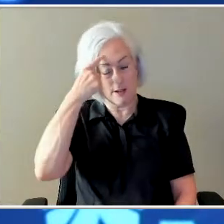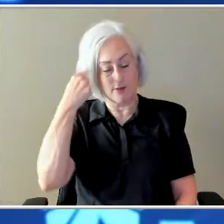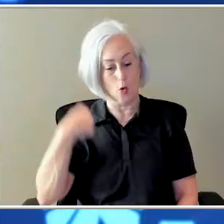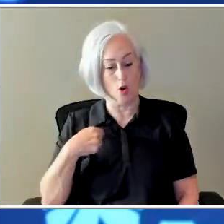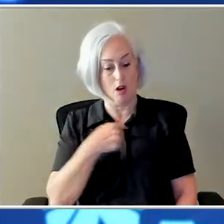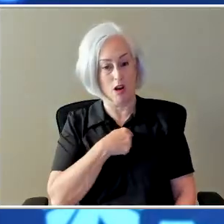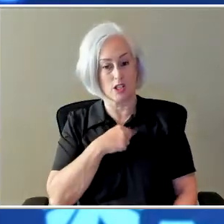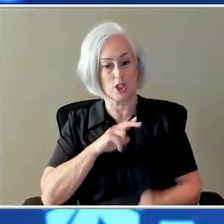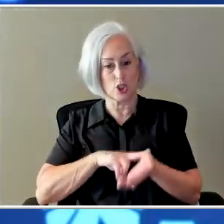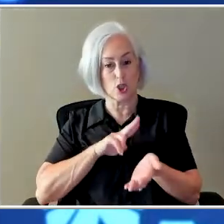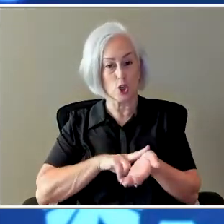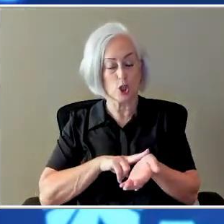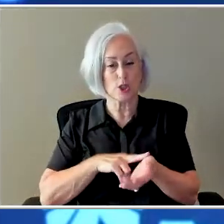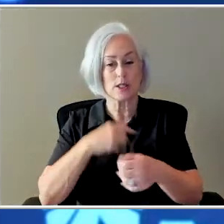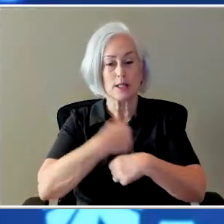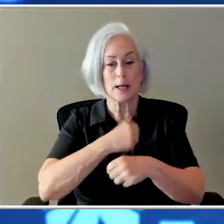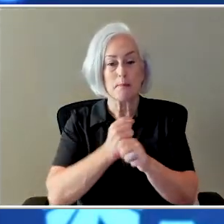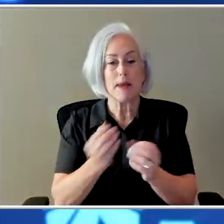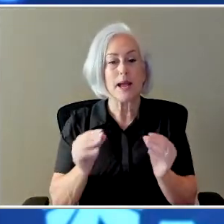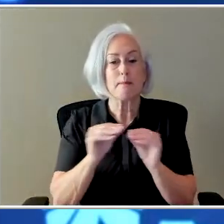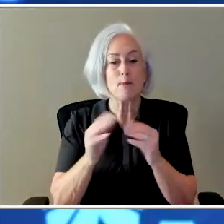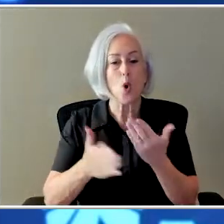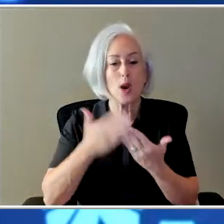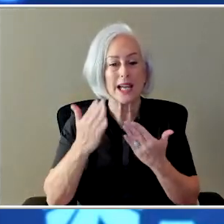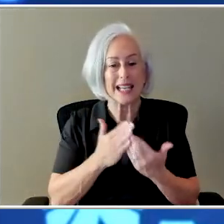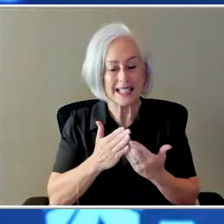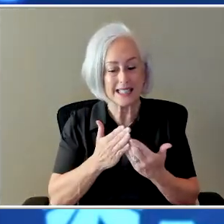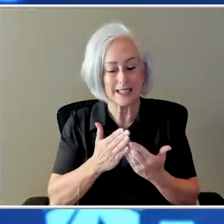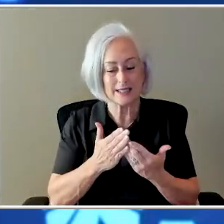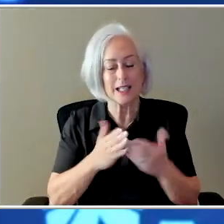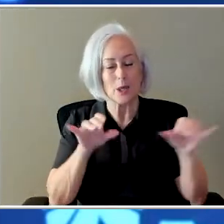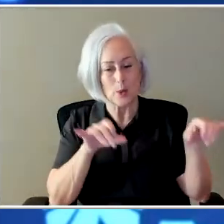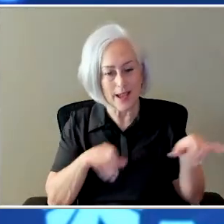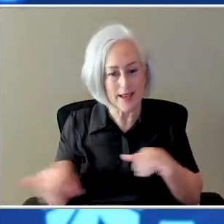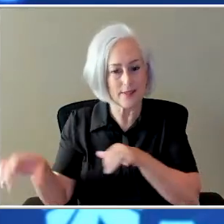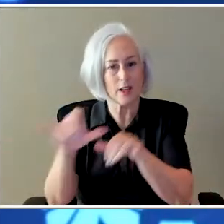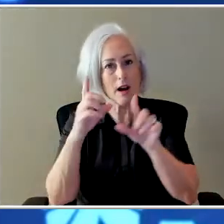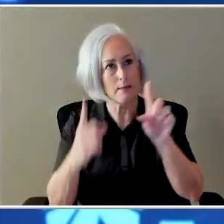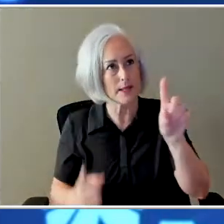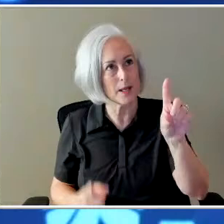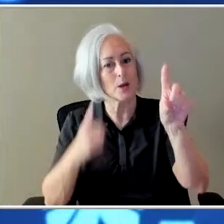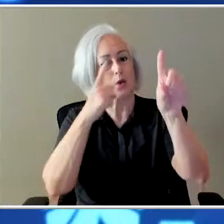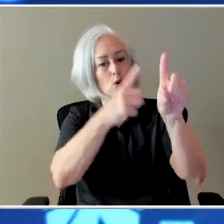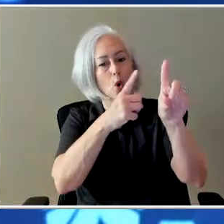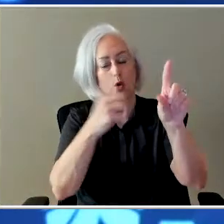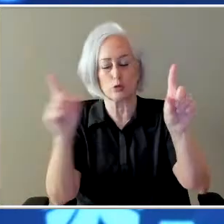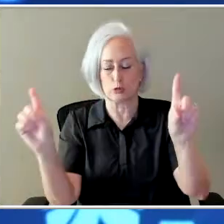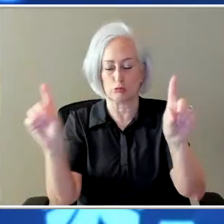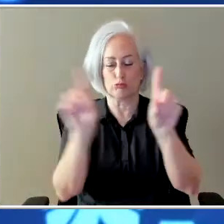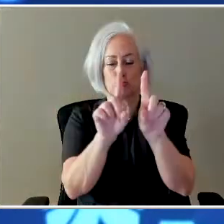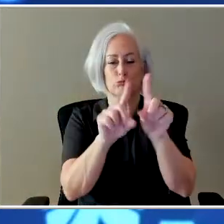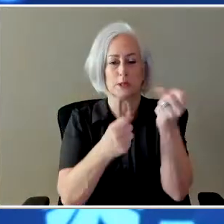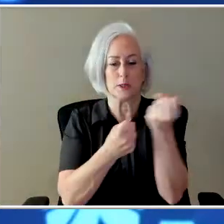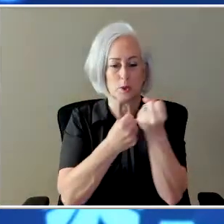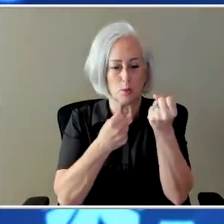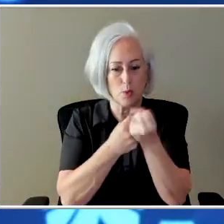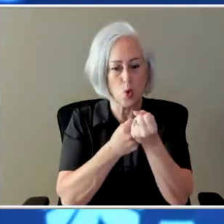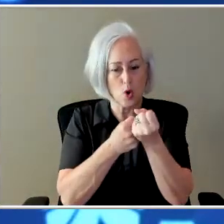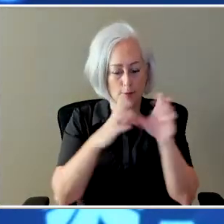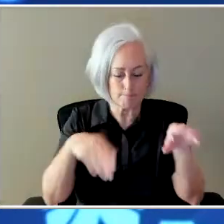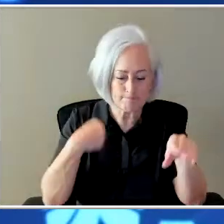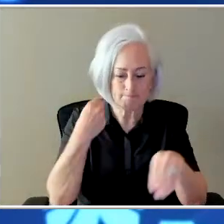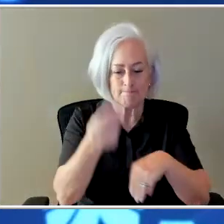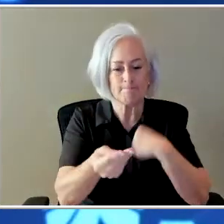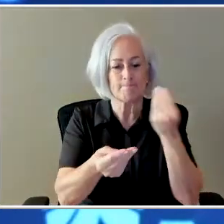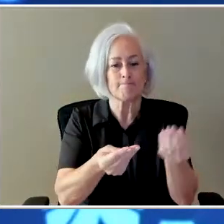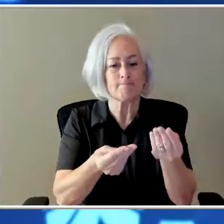easier to, we both have this common goal with the patient, and we can work alongside them to get them to whatever, the goal is. And for